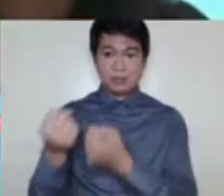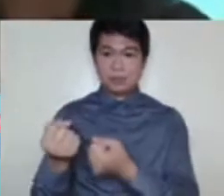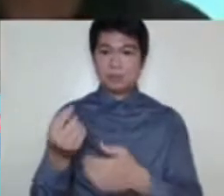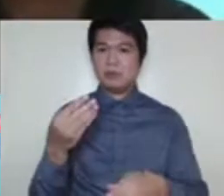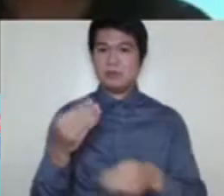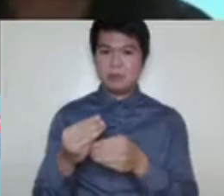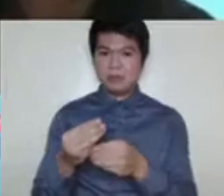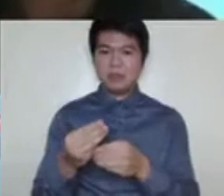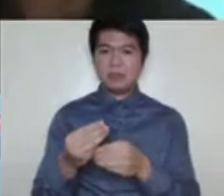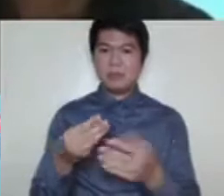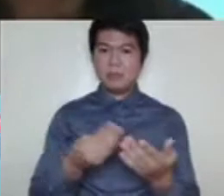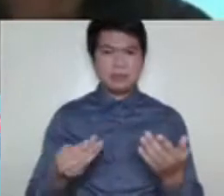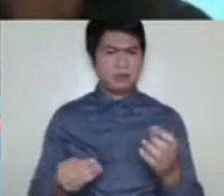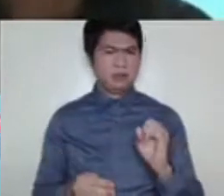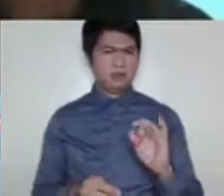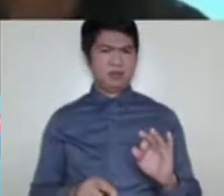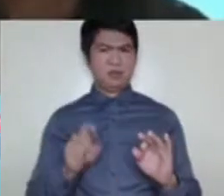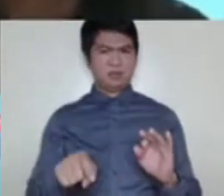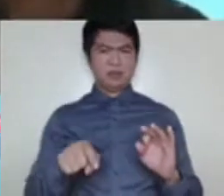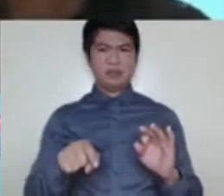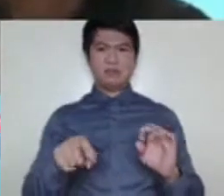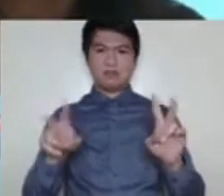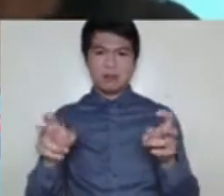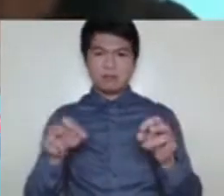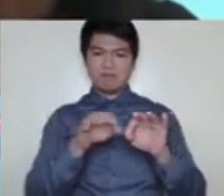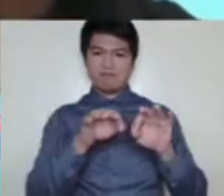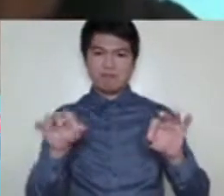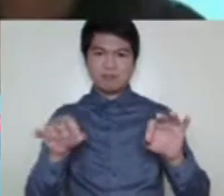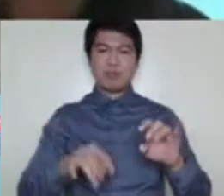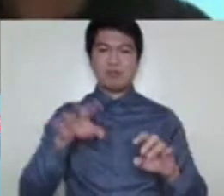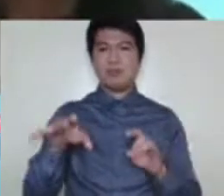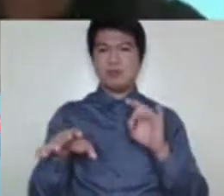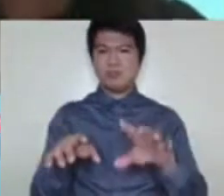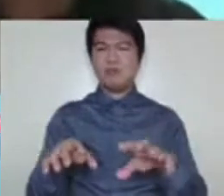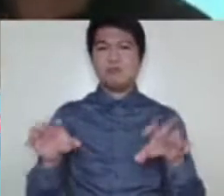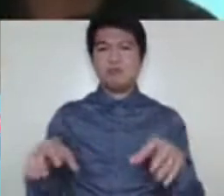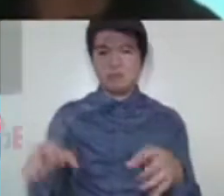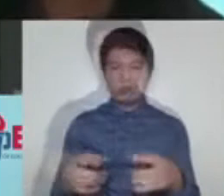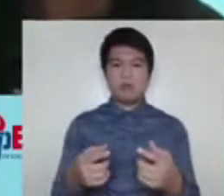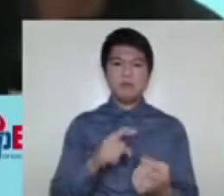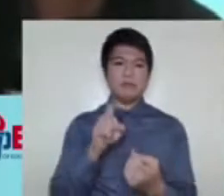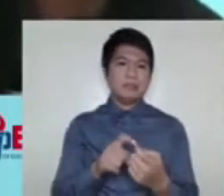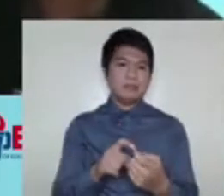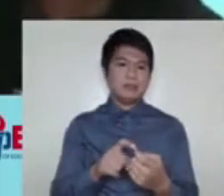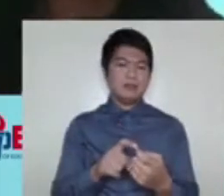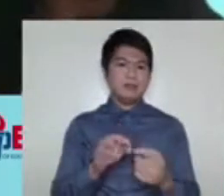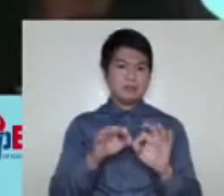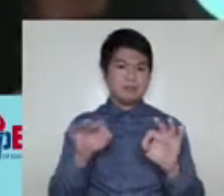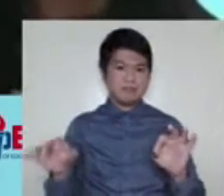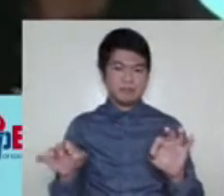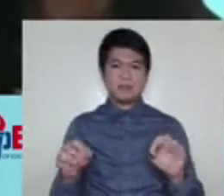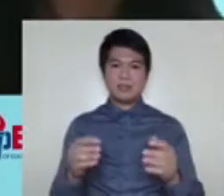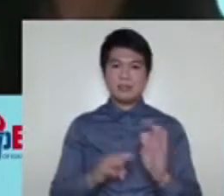that you should annotate your contribution, your specific contribution in the development of the said